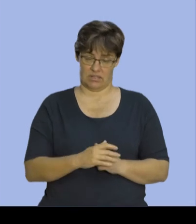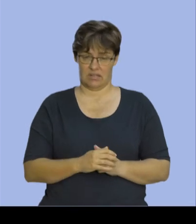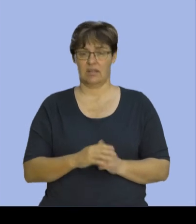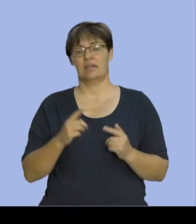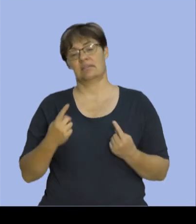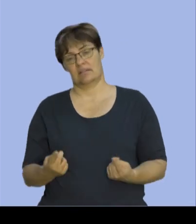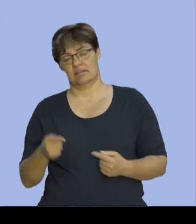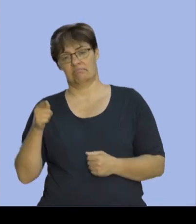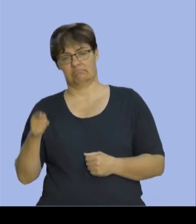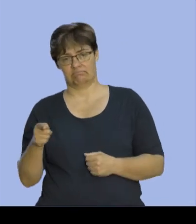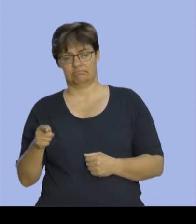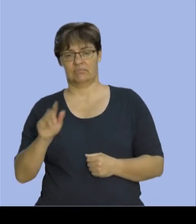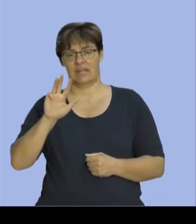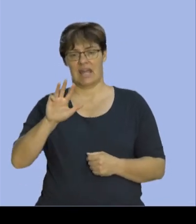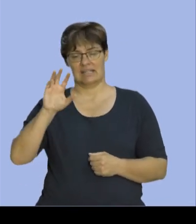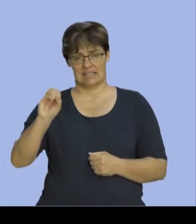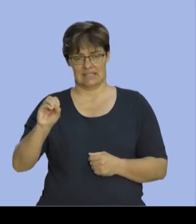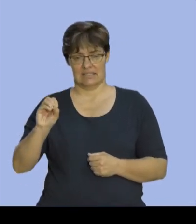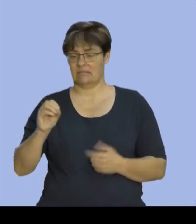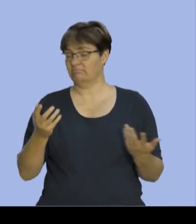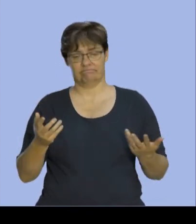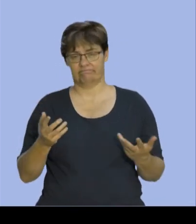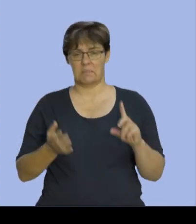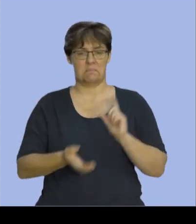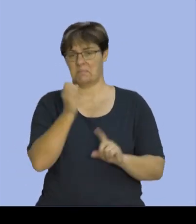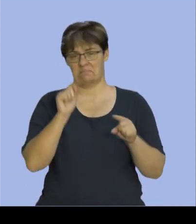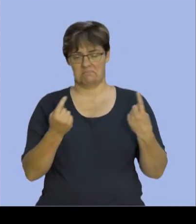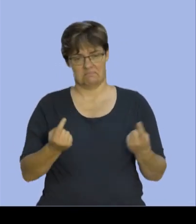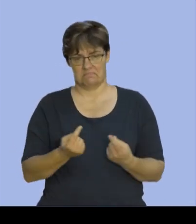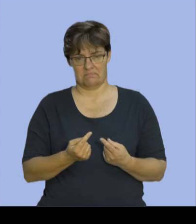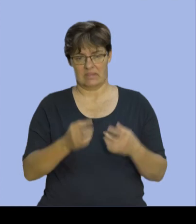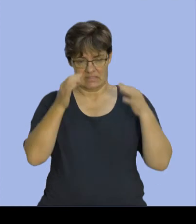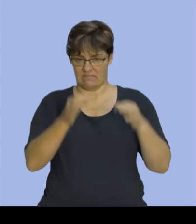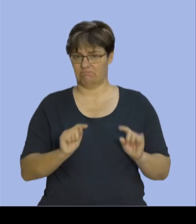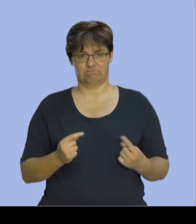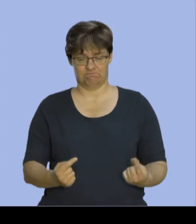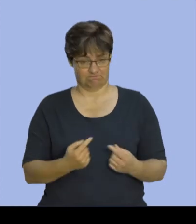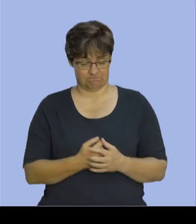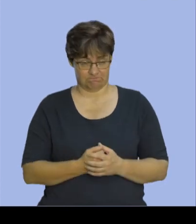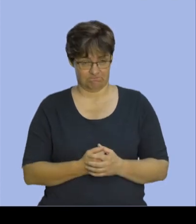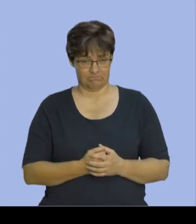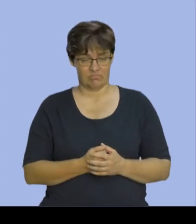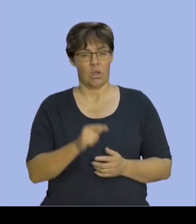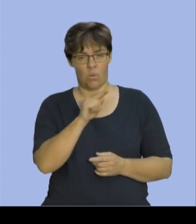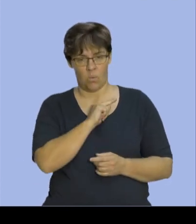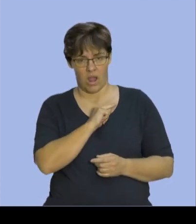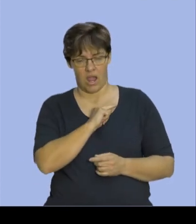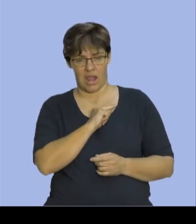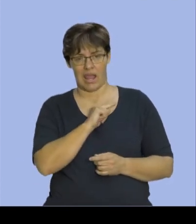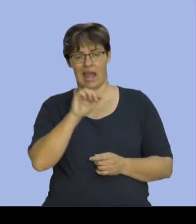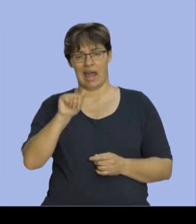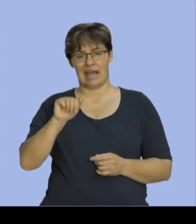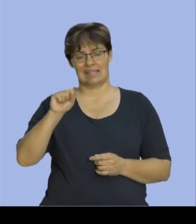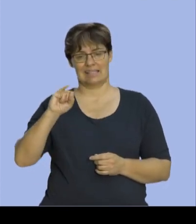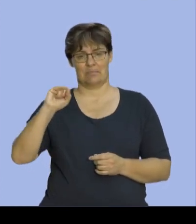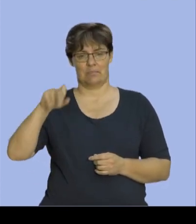that for 90, it is undefined, because remember, that's an asymptote of the